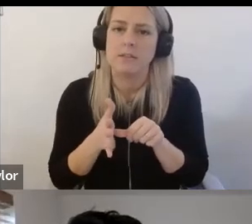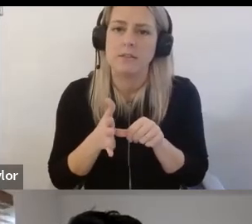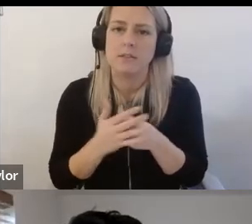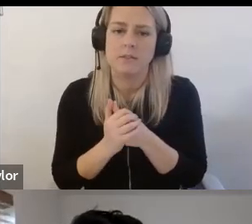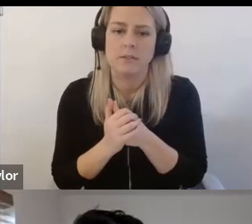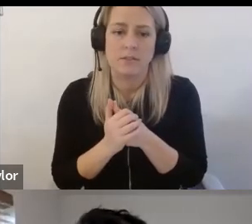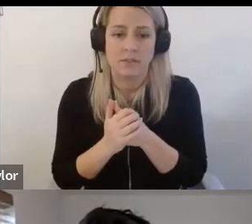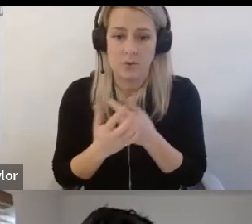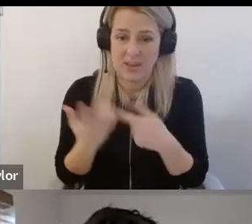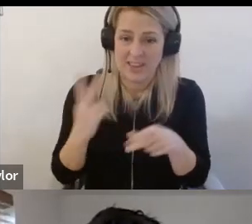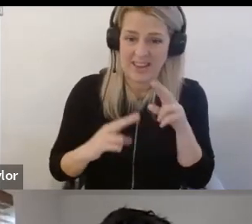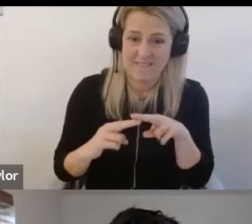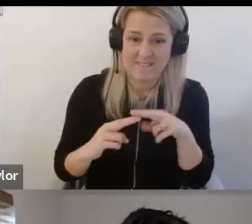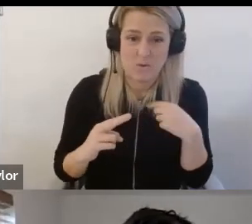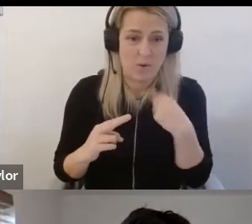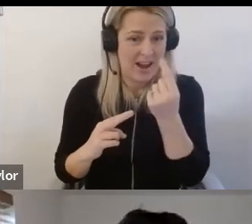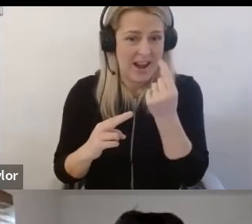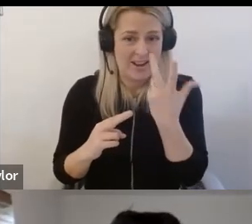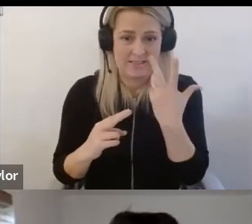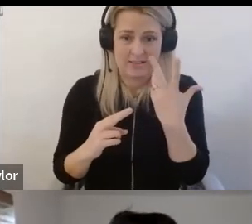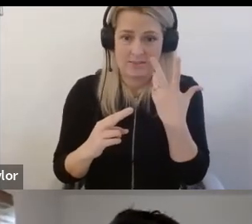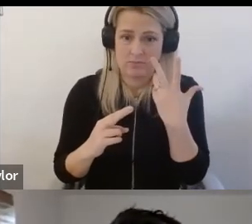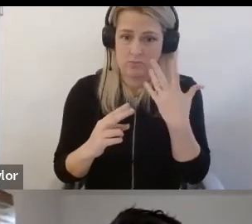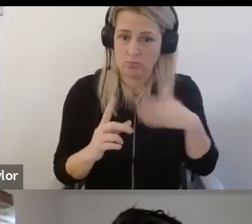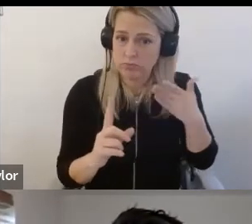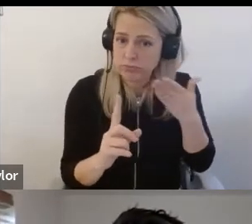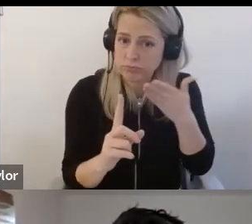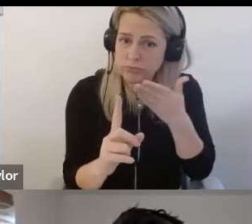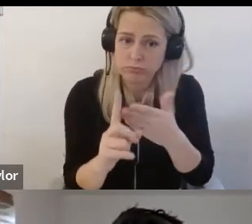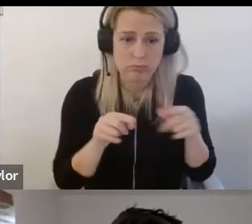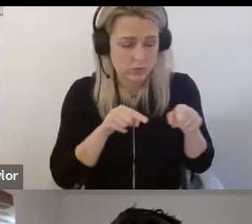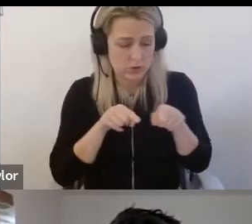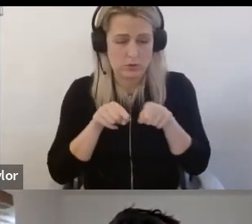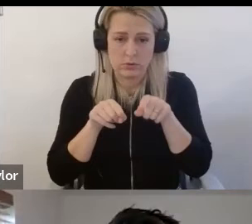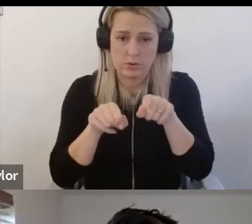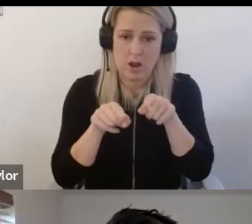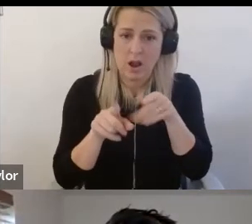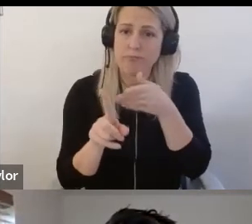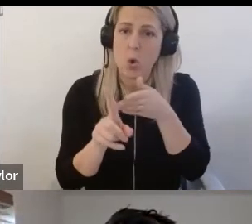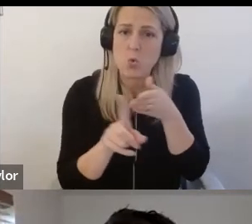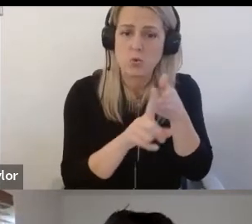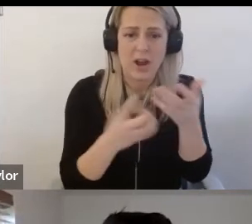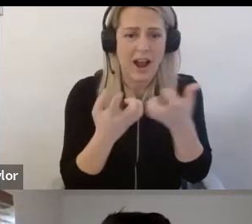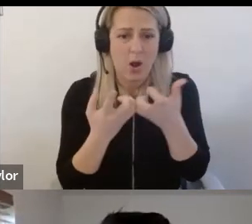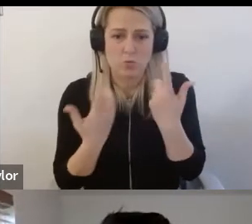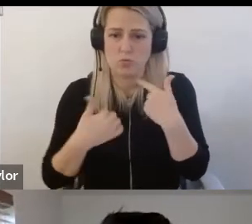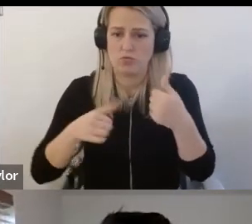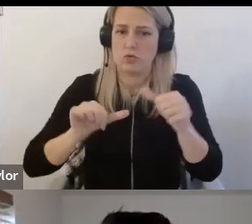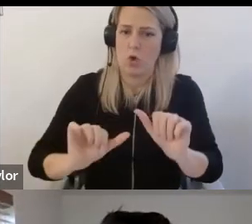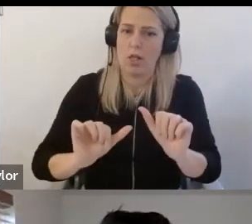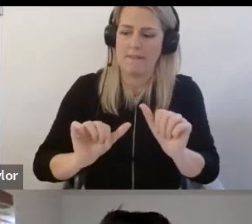my first desire would be some more money and some better strategies for investing at scale.